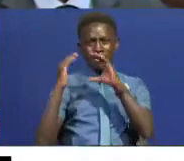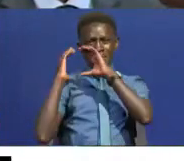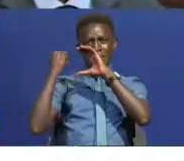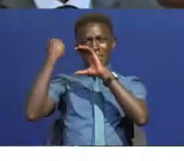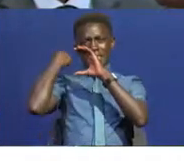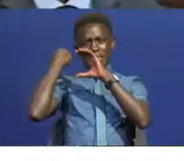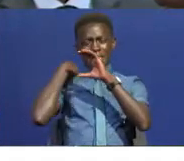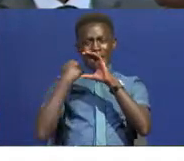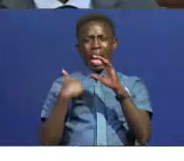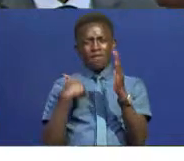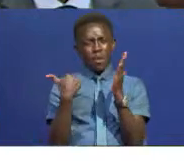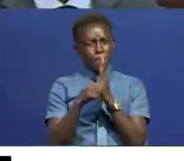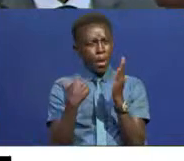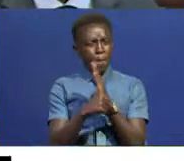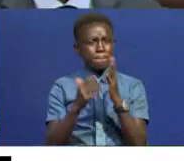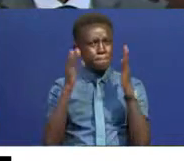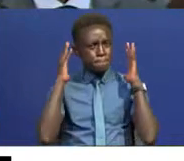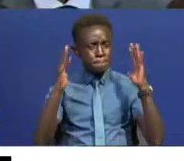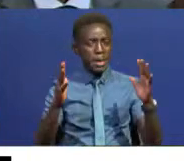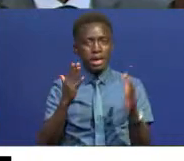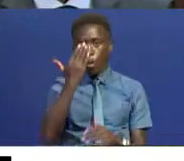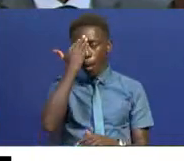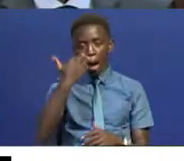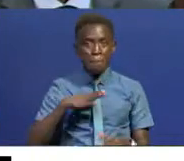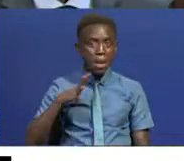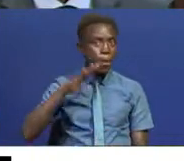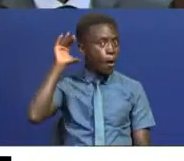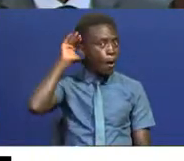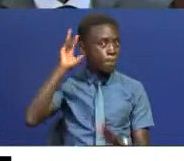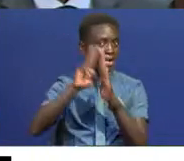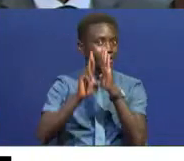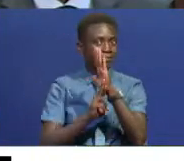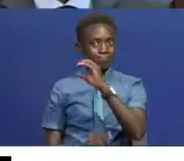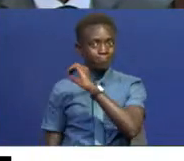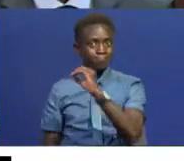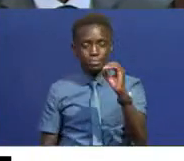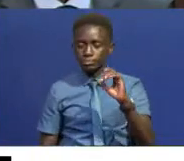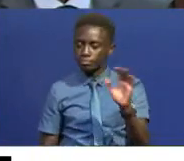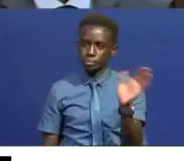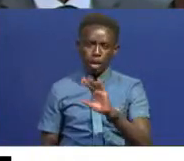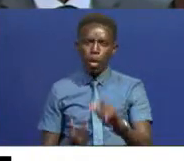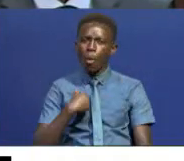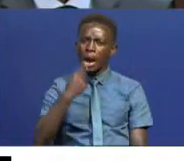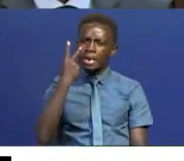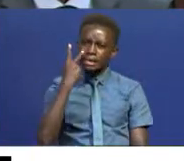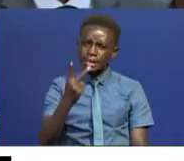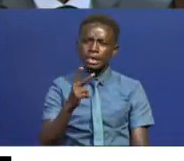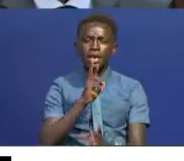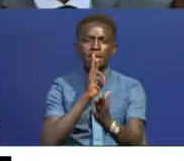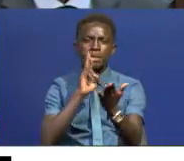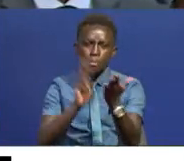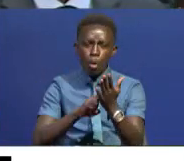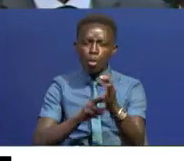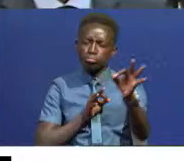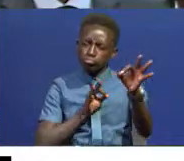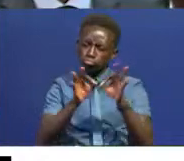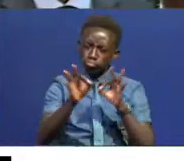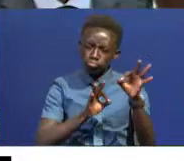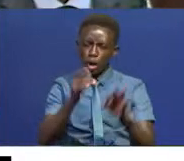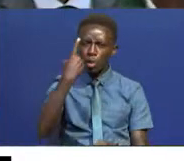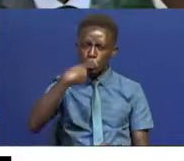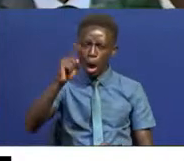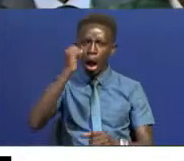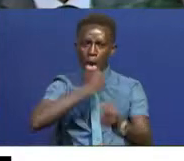by non-compliance. I want to see reports outlining corrective actions in respect of